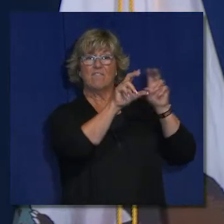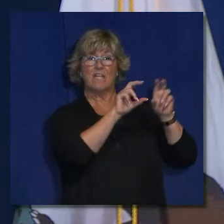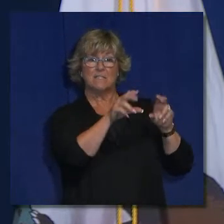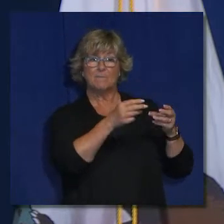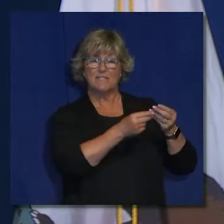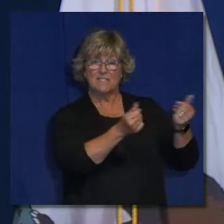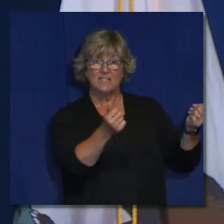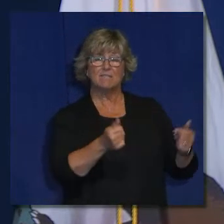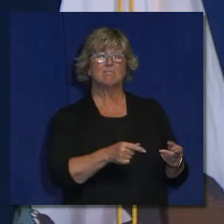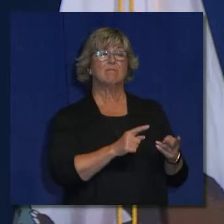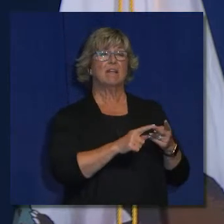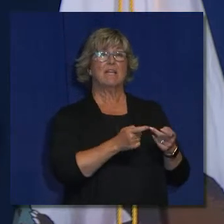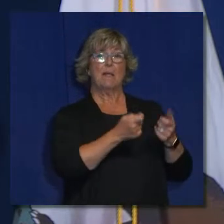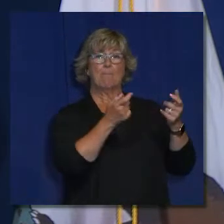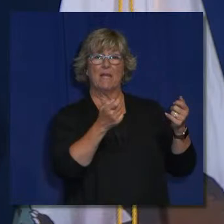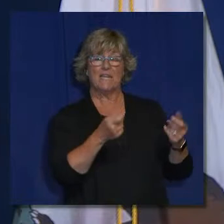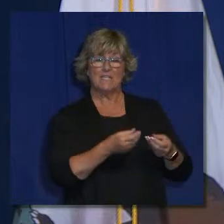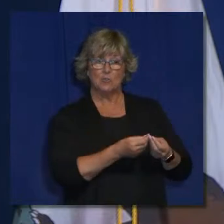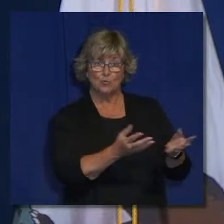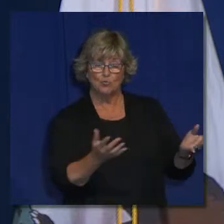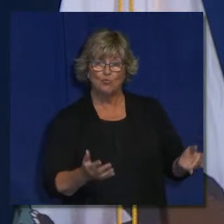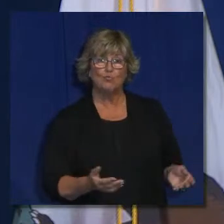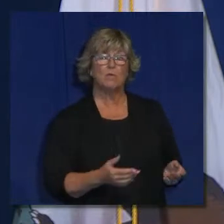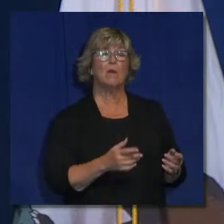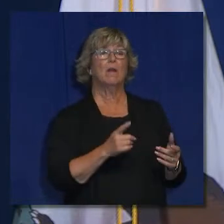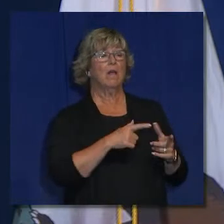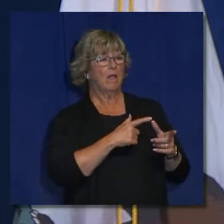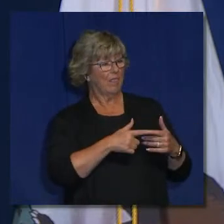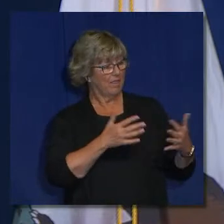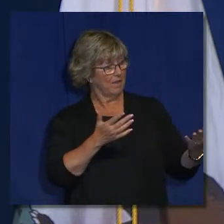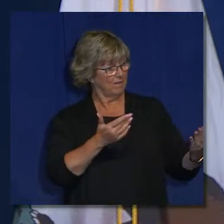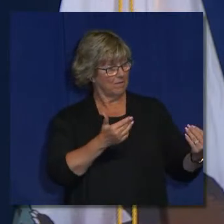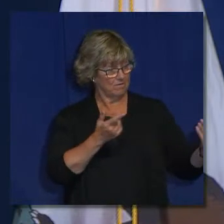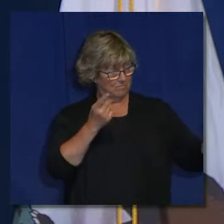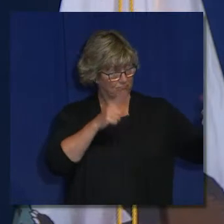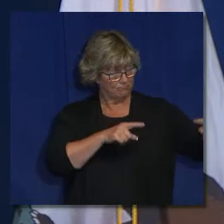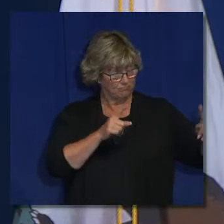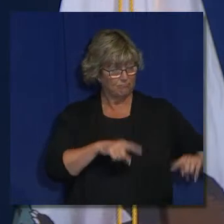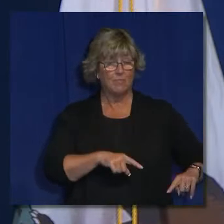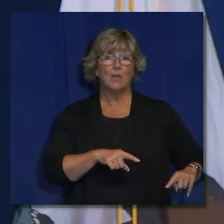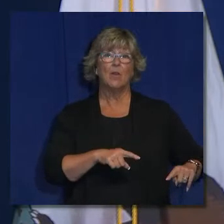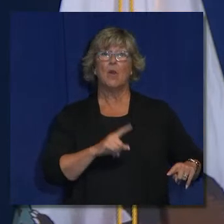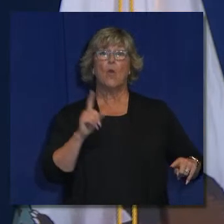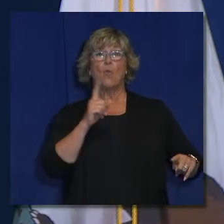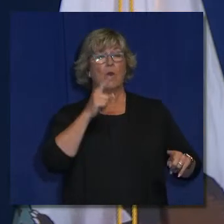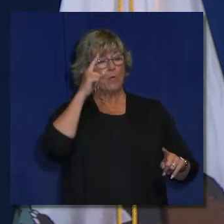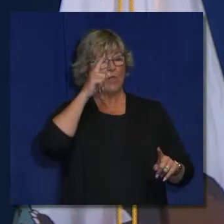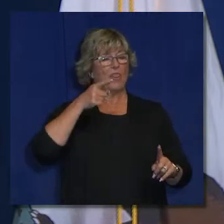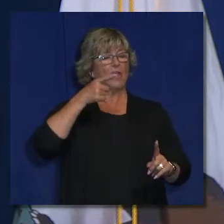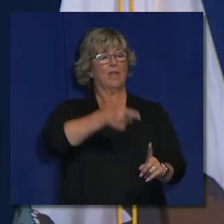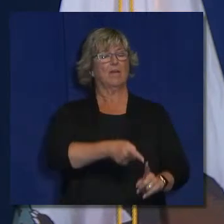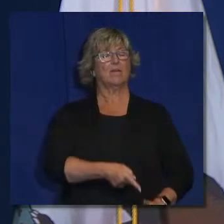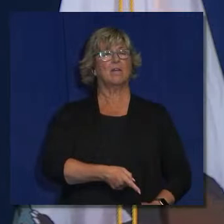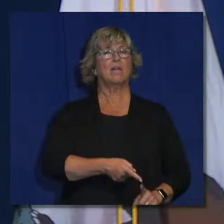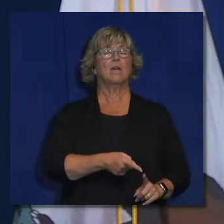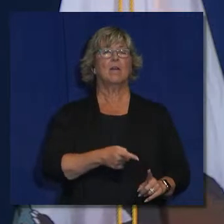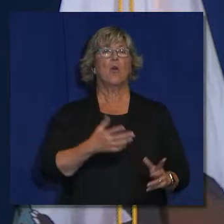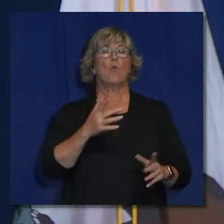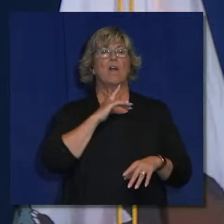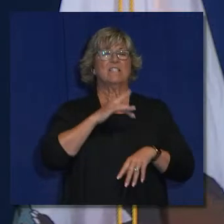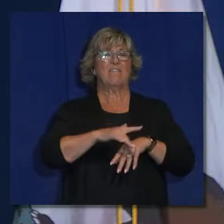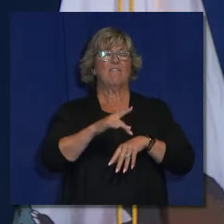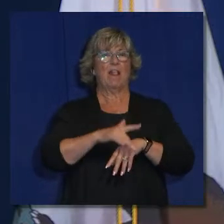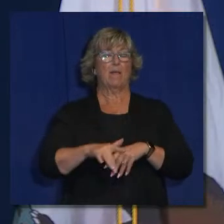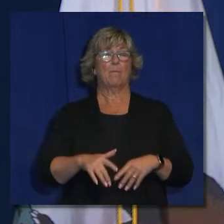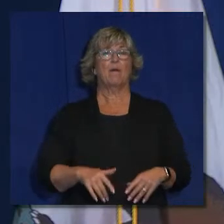spending strategy, and then we work together to land in terms of where we think we'll be in terms of what's